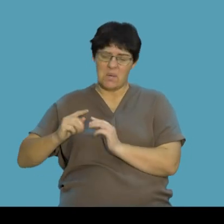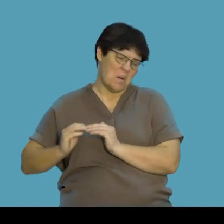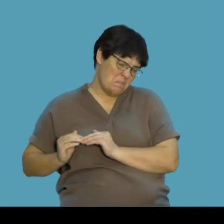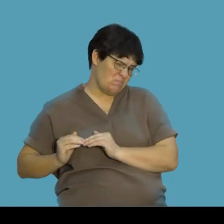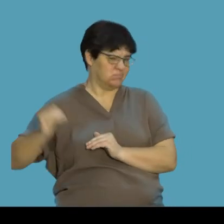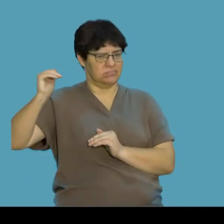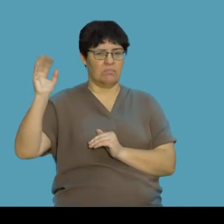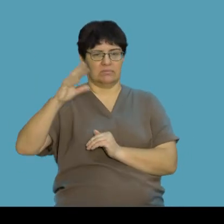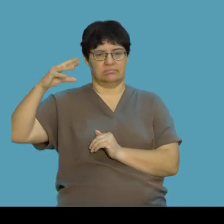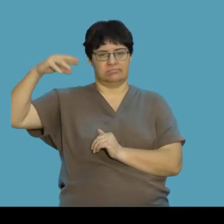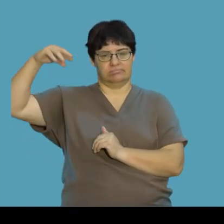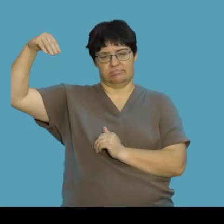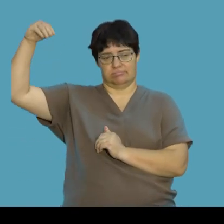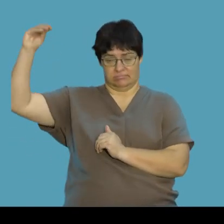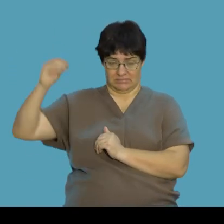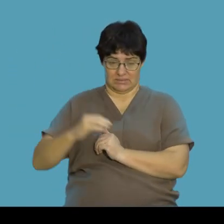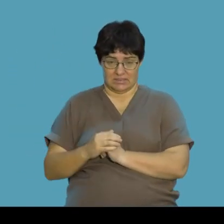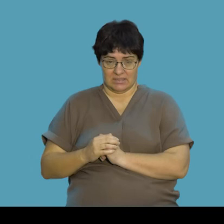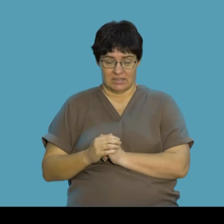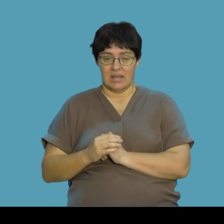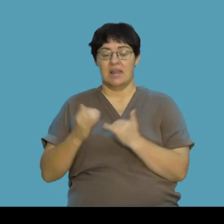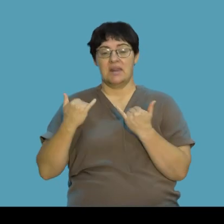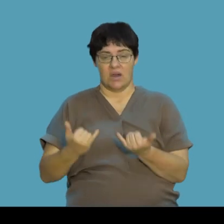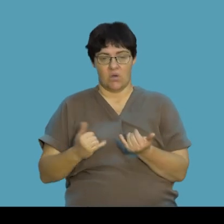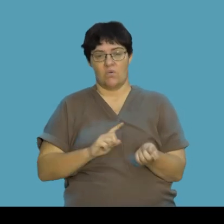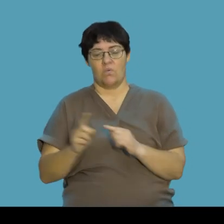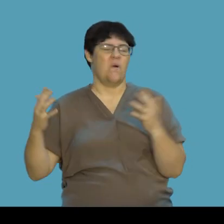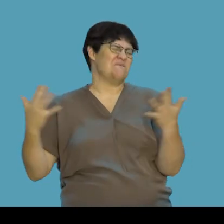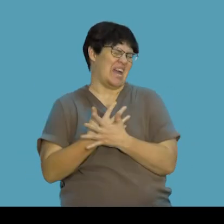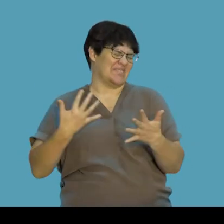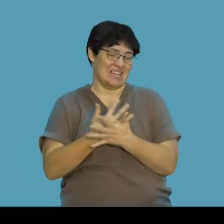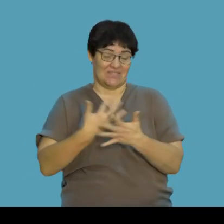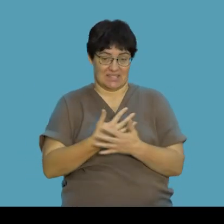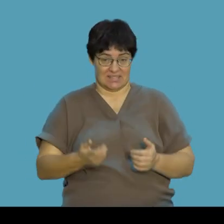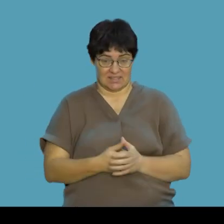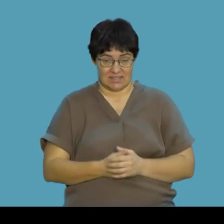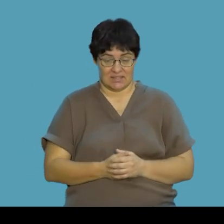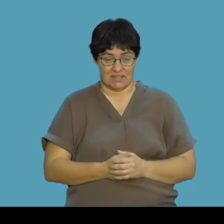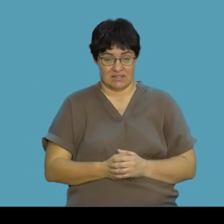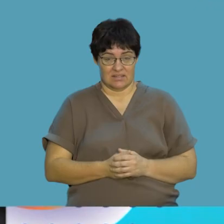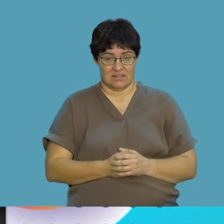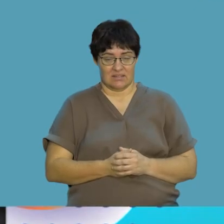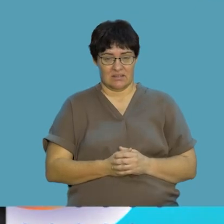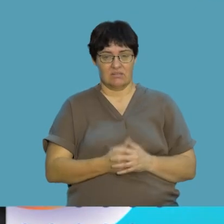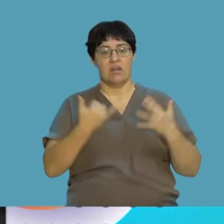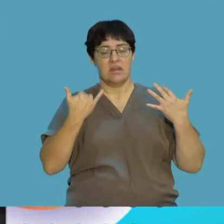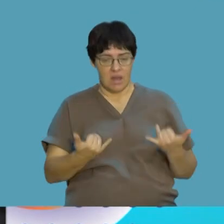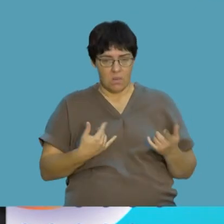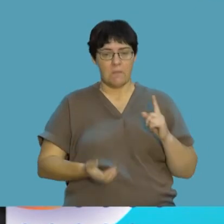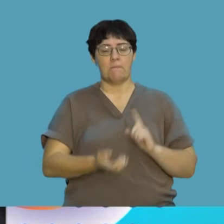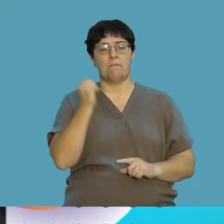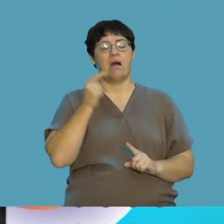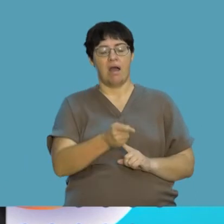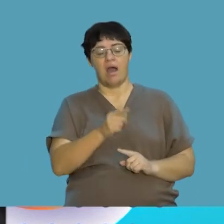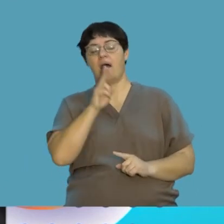temperature of these particles because they're now moving faster and faster. Now, in other words, I think we get to a point where we really appreciate